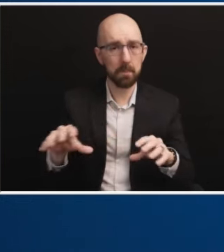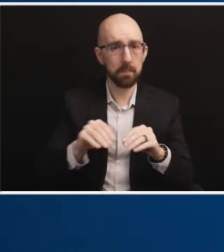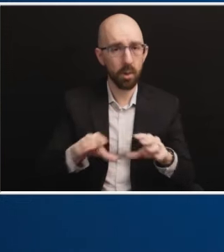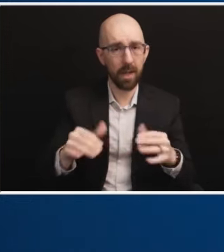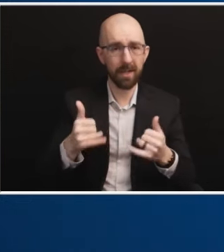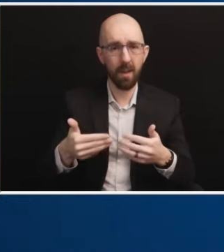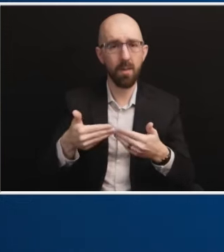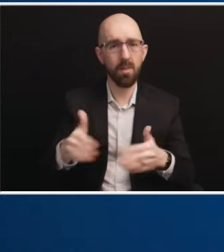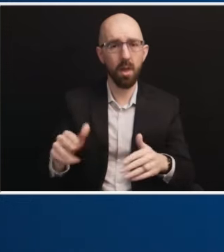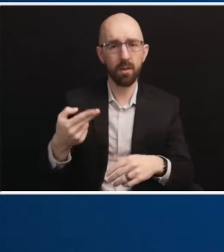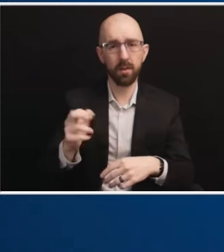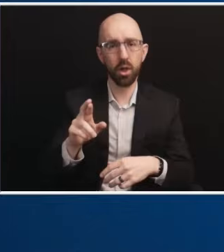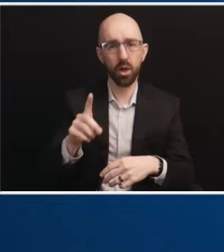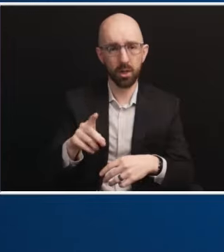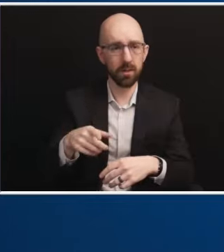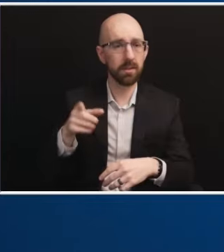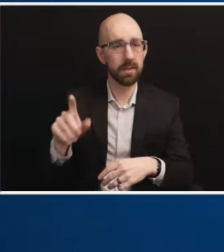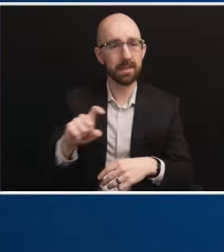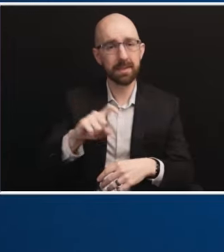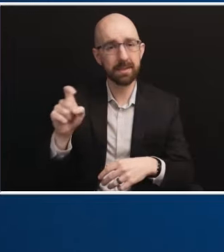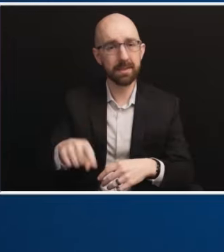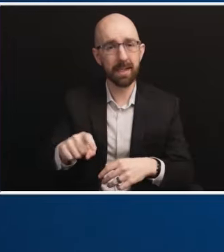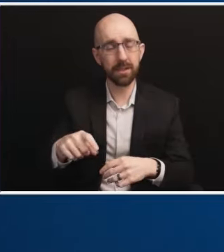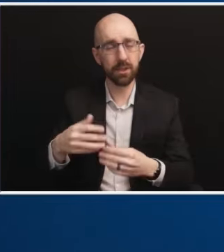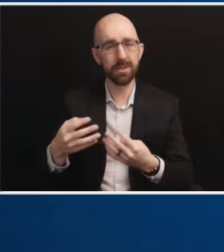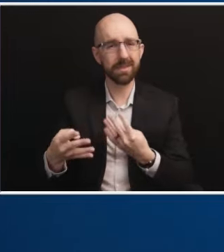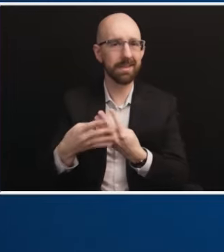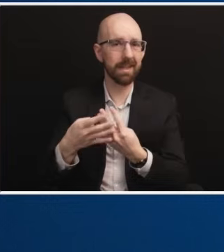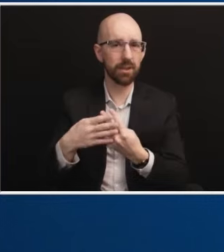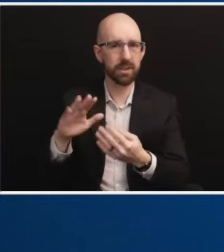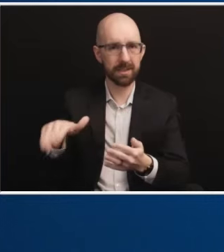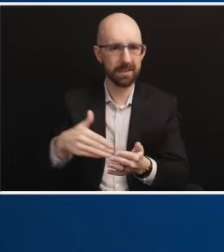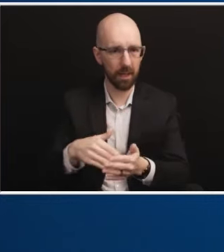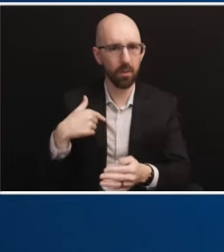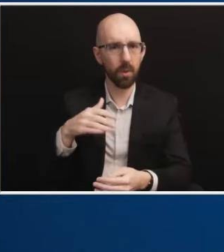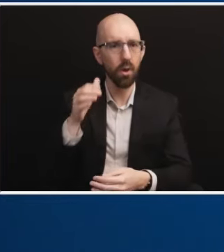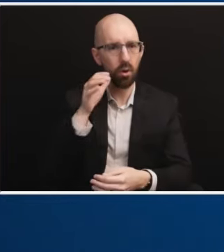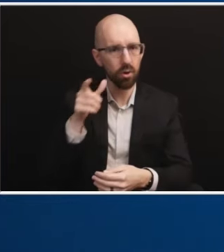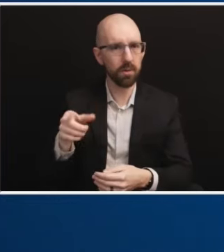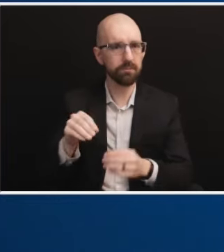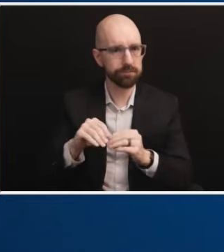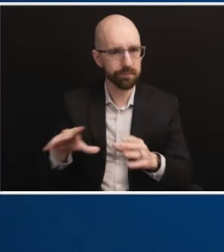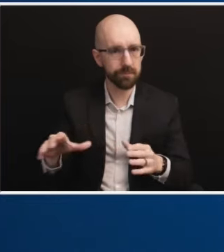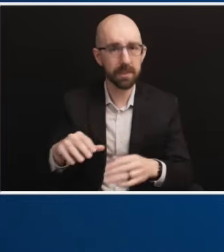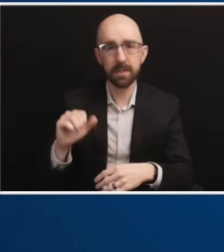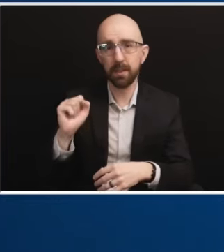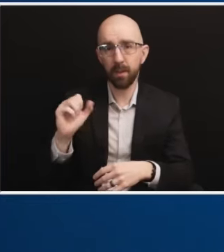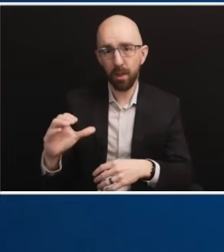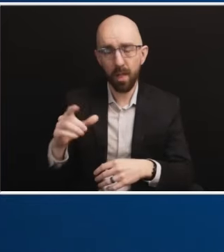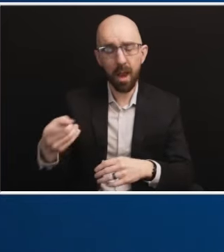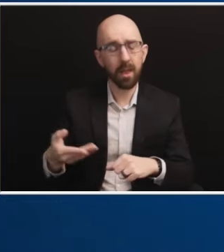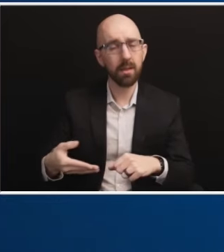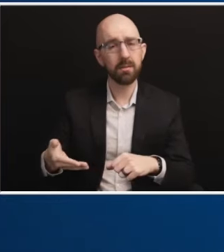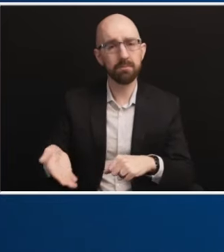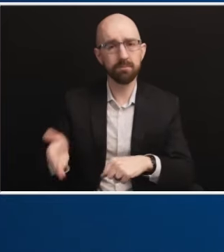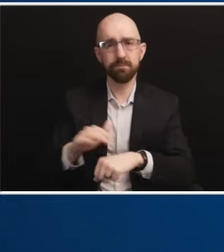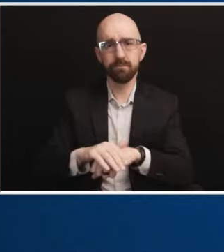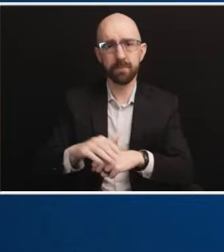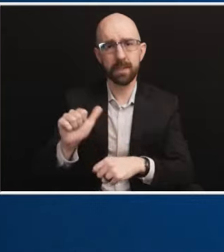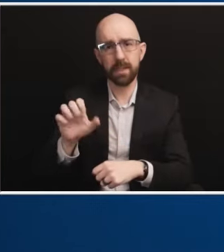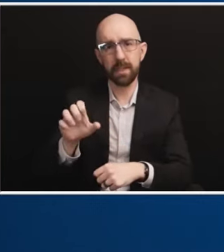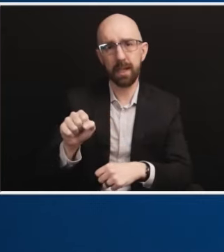was a Texas detention center that there were some cases. We know that in South Carolina there have been increased cases. Most